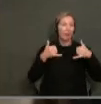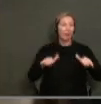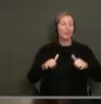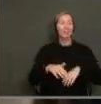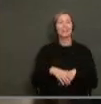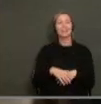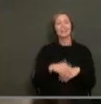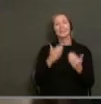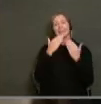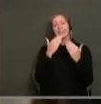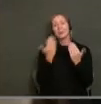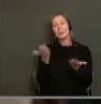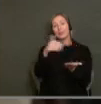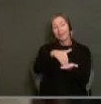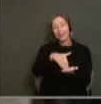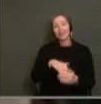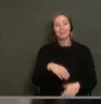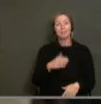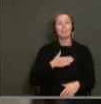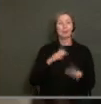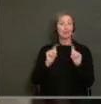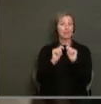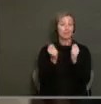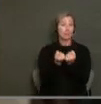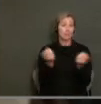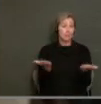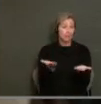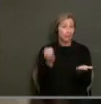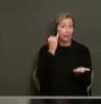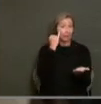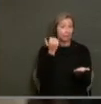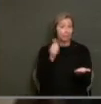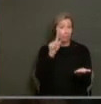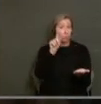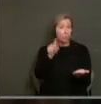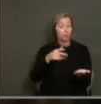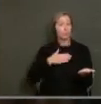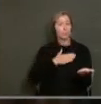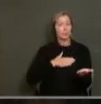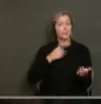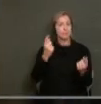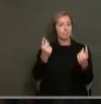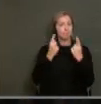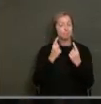thanks a lot. My team and I are here if you have any questions for us. So thanks a lot for coming out. Thank you.